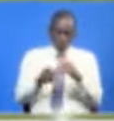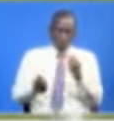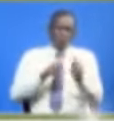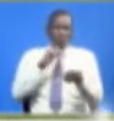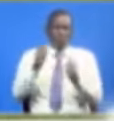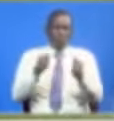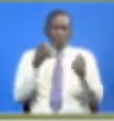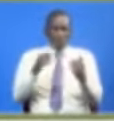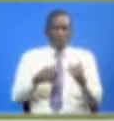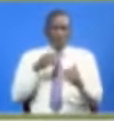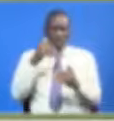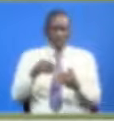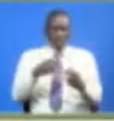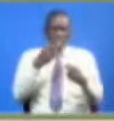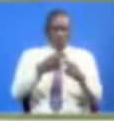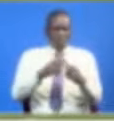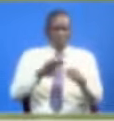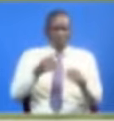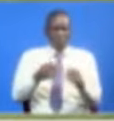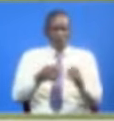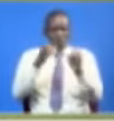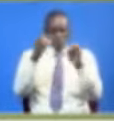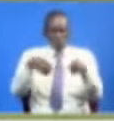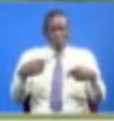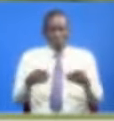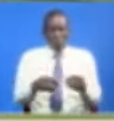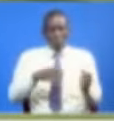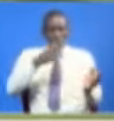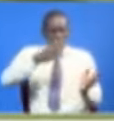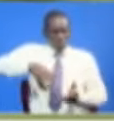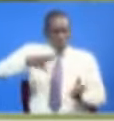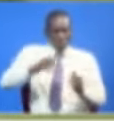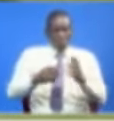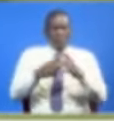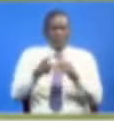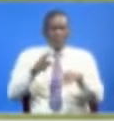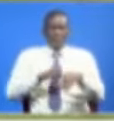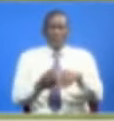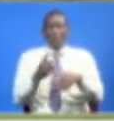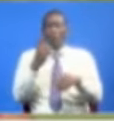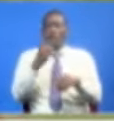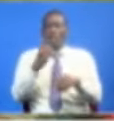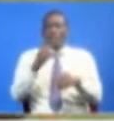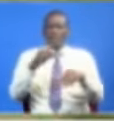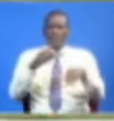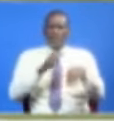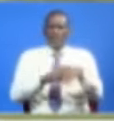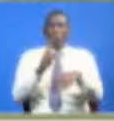after being named among the replacements. The match kicks off at 1 p.m. Eastern African time.